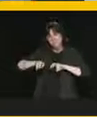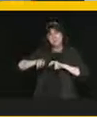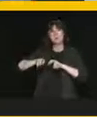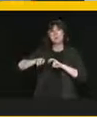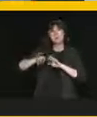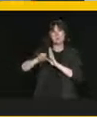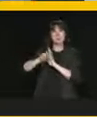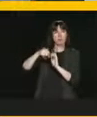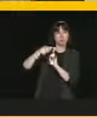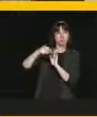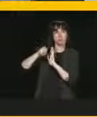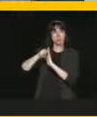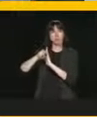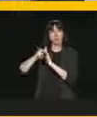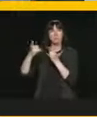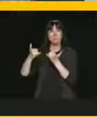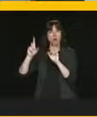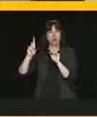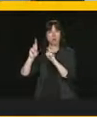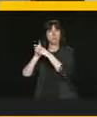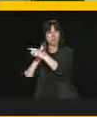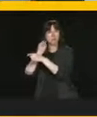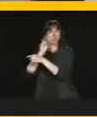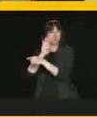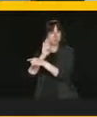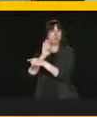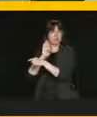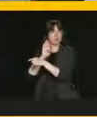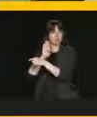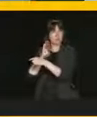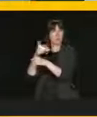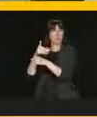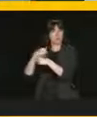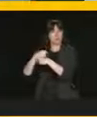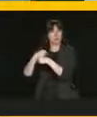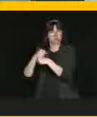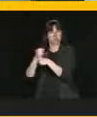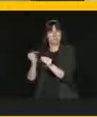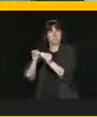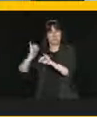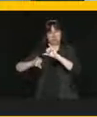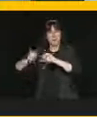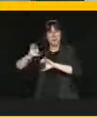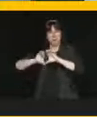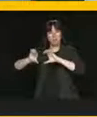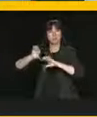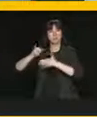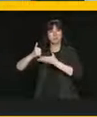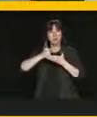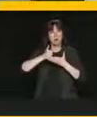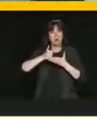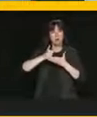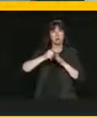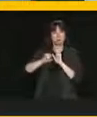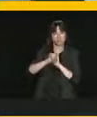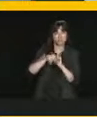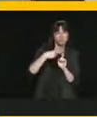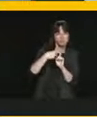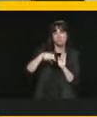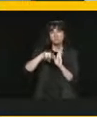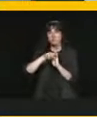tests, done in New Brunswick right now to a quantity and a scale that is going to allow for larger scale testing across the country.